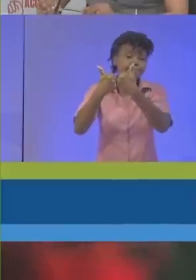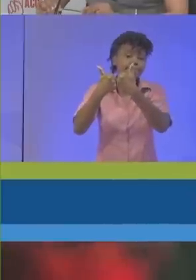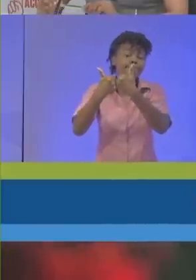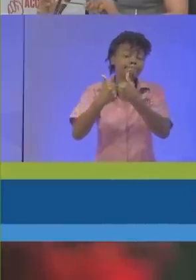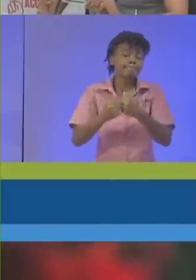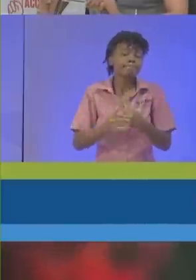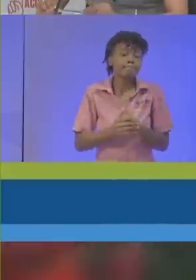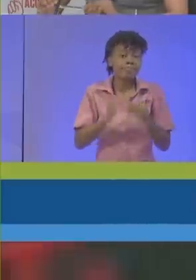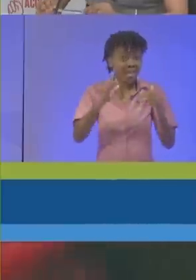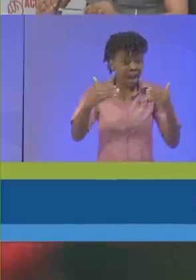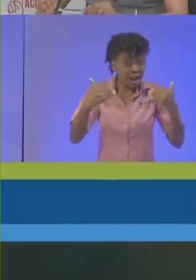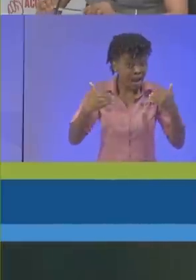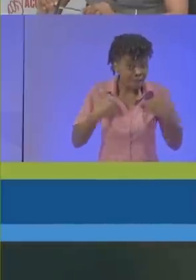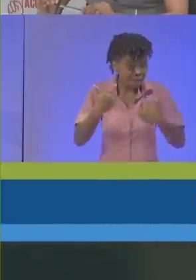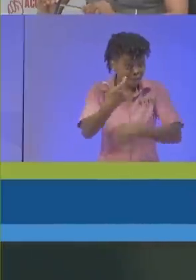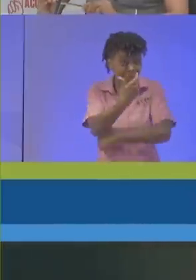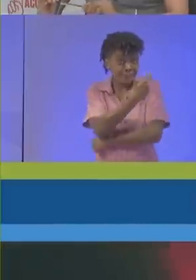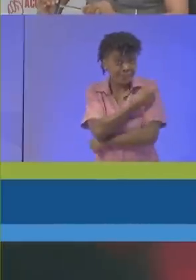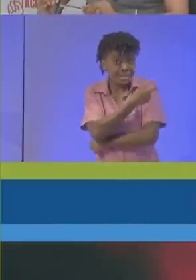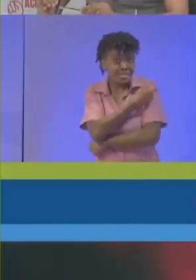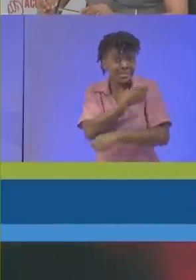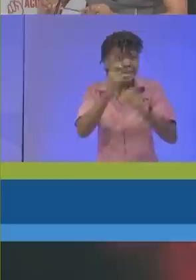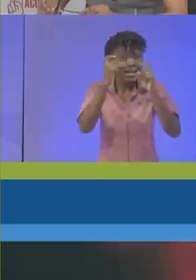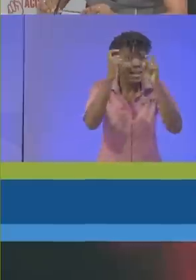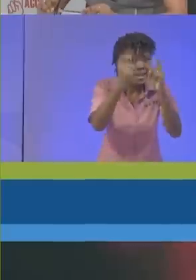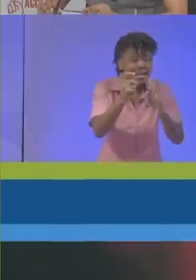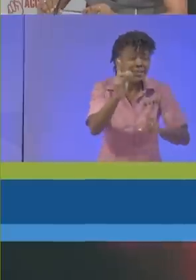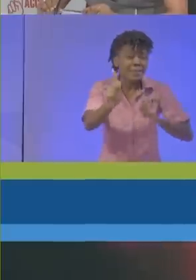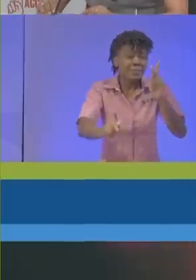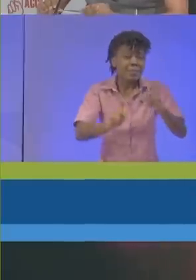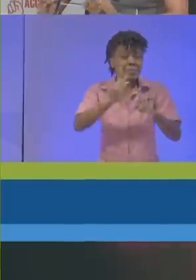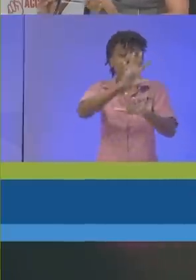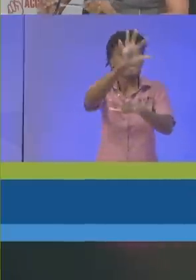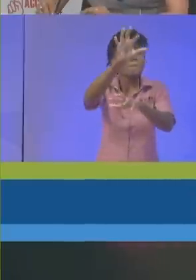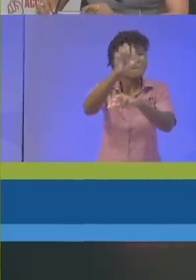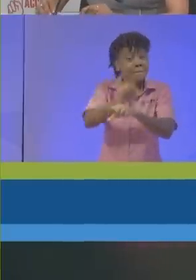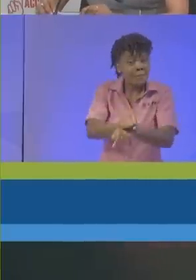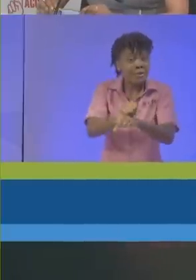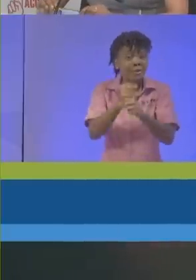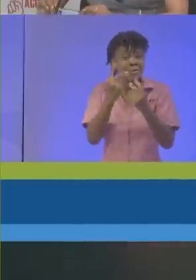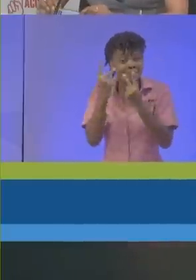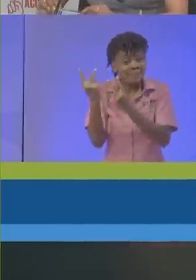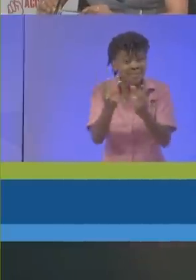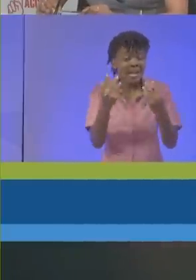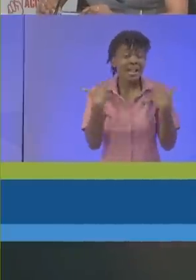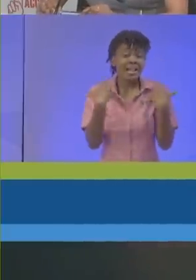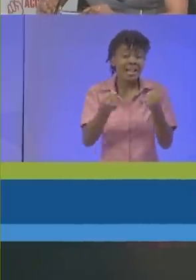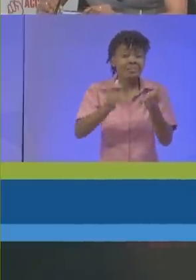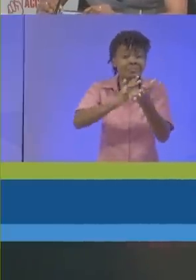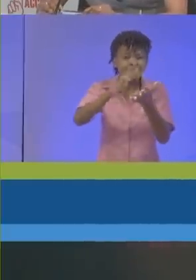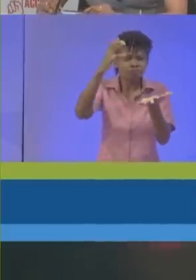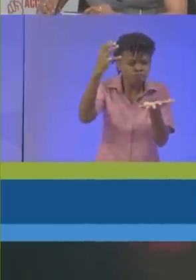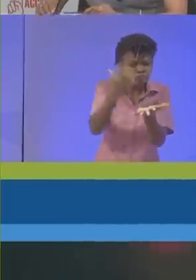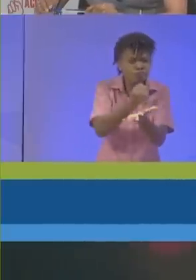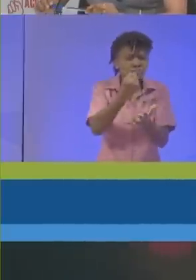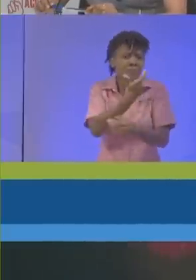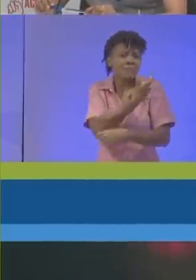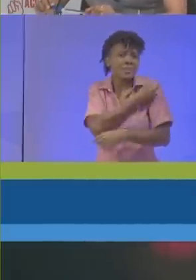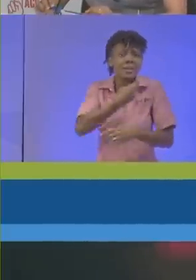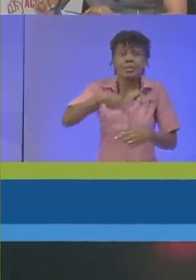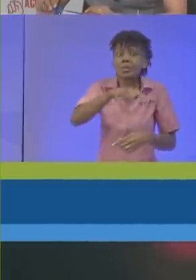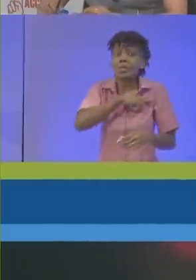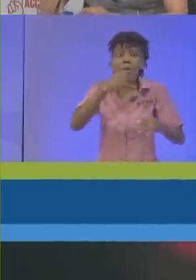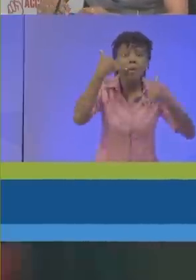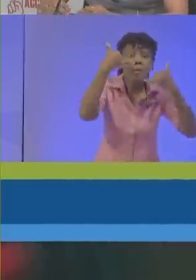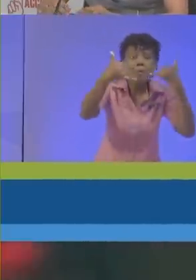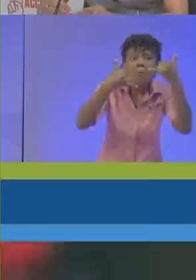giving persons appointment to visit the facility. We are calling persons to remind them of their missed appointment. And